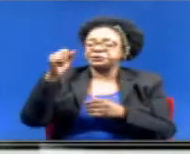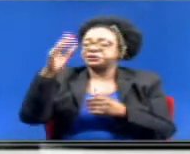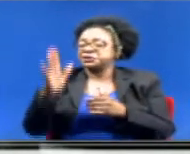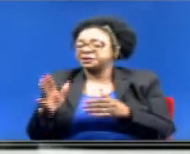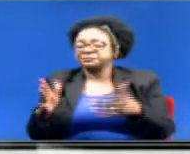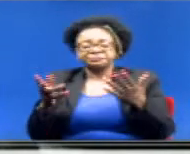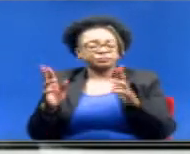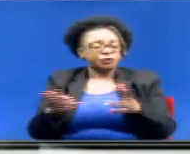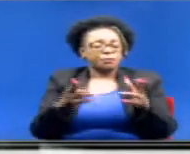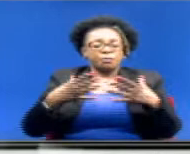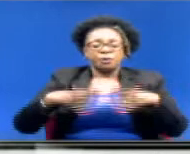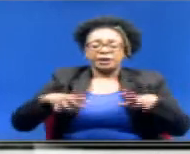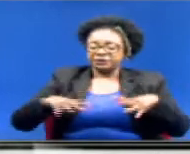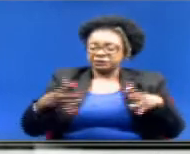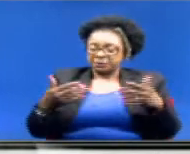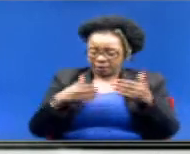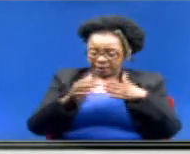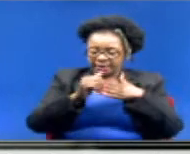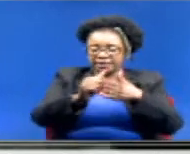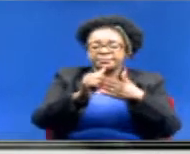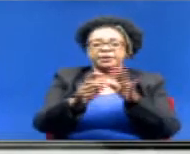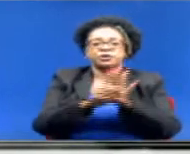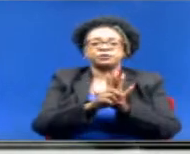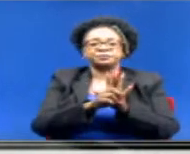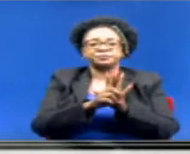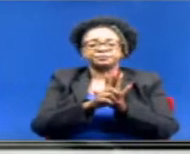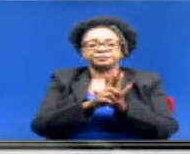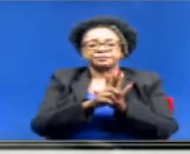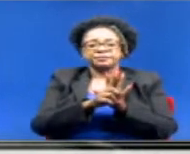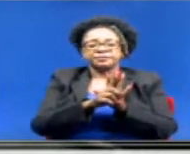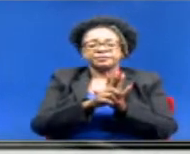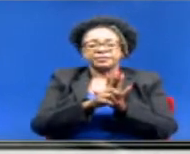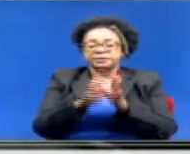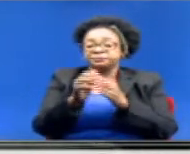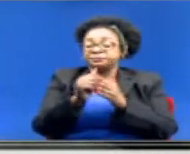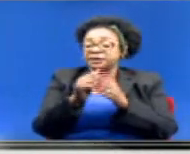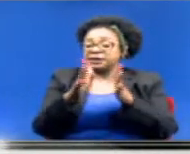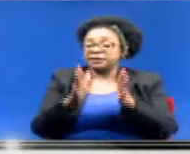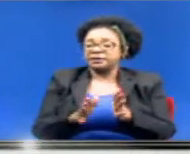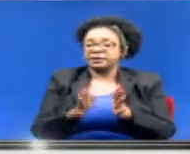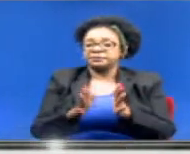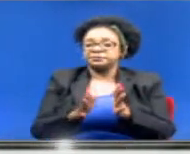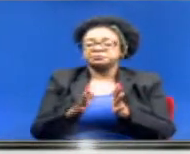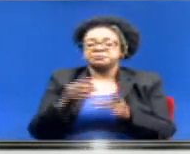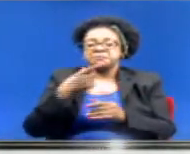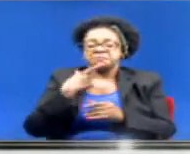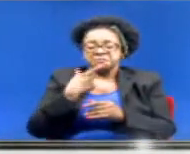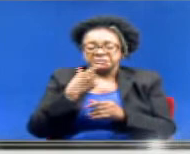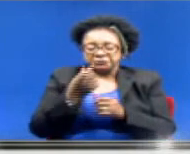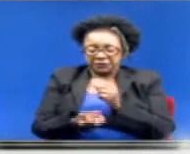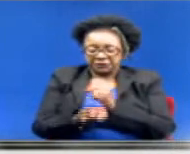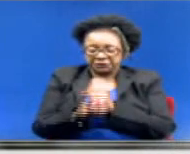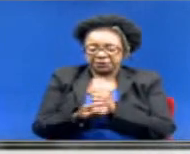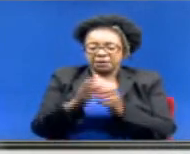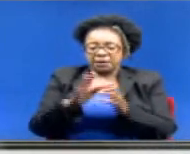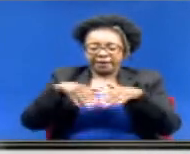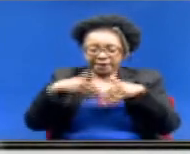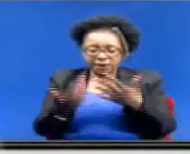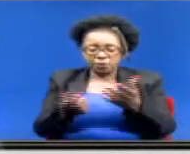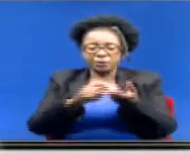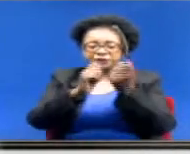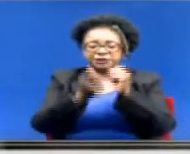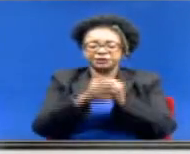mwananchi, we just guided by the law. Kiongozi huyu wa mashtaka mteule alitakiwa kueleza ni vipi atabadili sura ya afisi